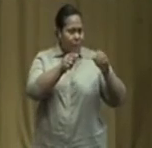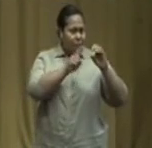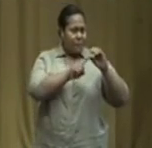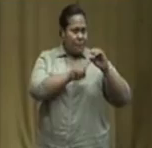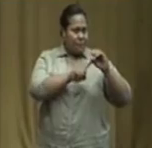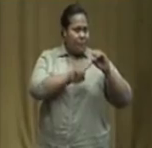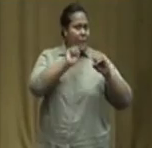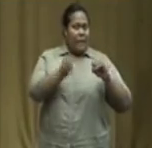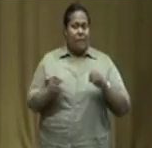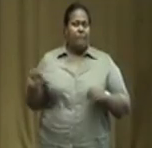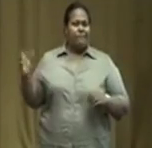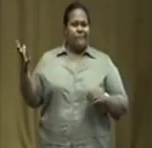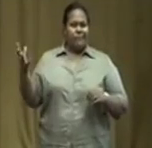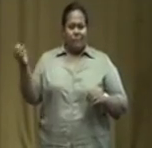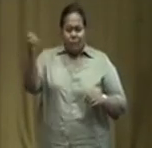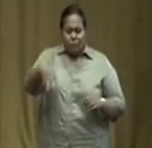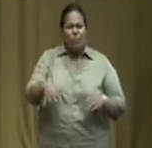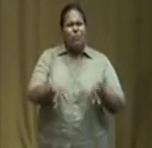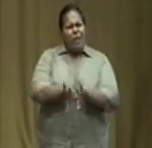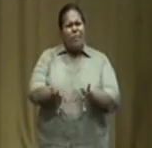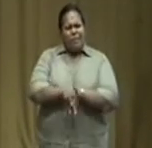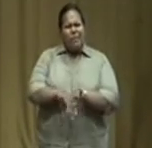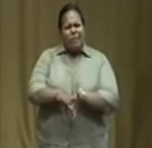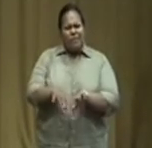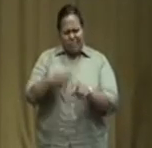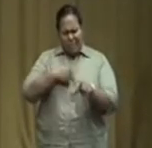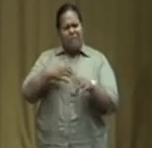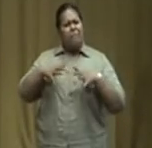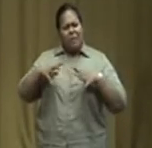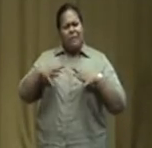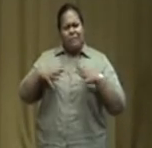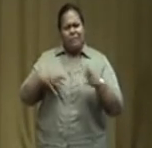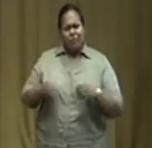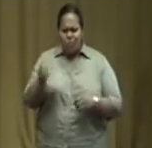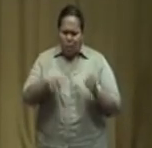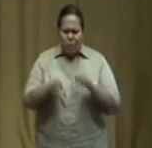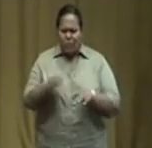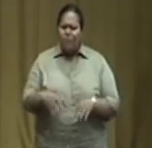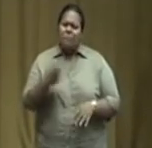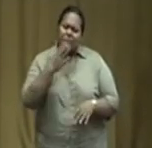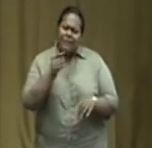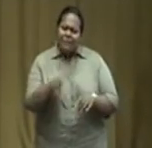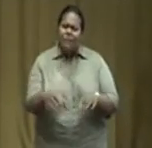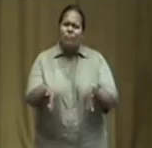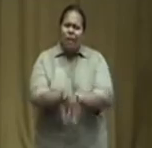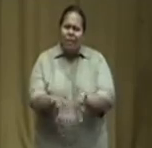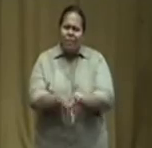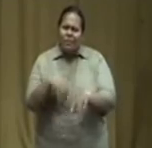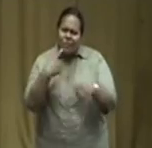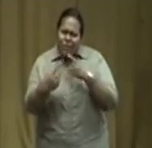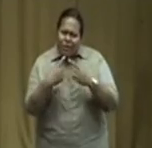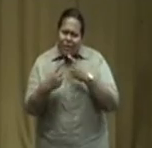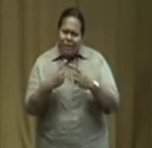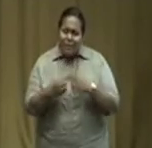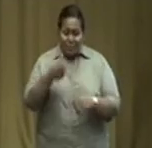If anyone posts rubbish, you are free to contribute and alert them to the quality of the content, as is any